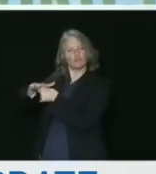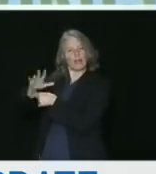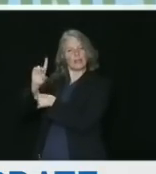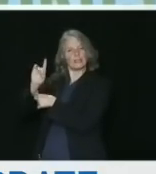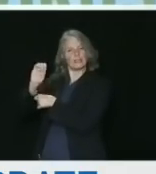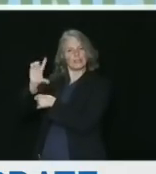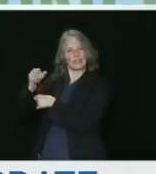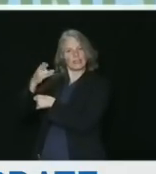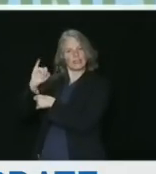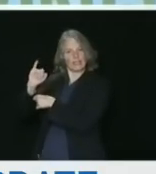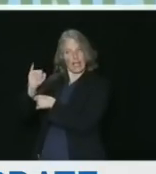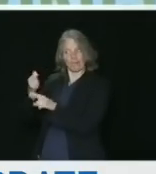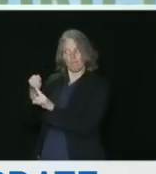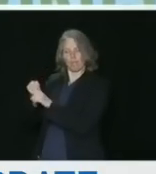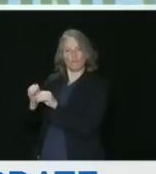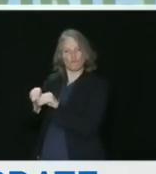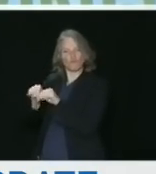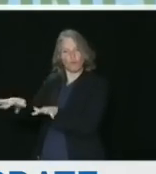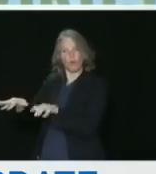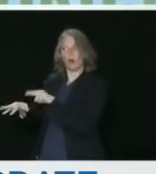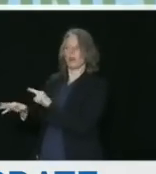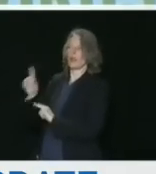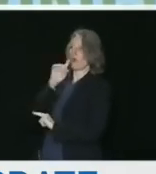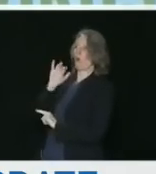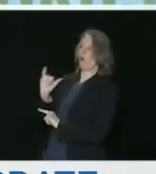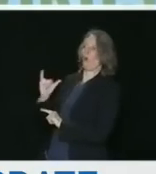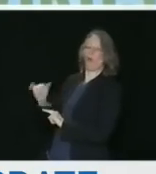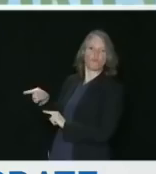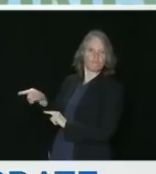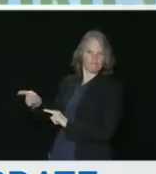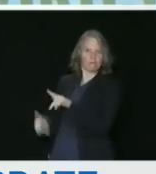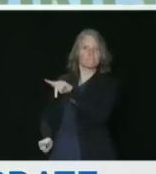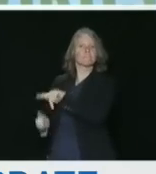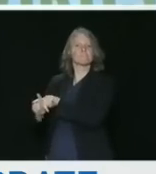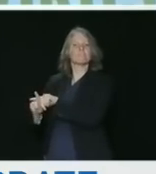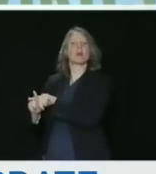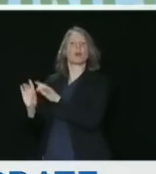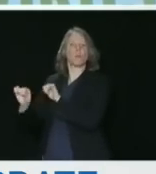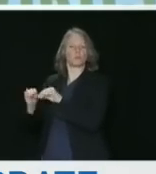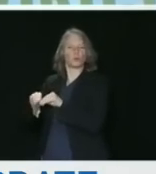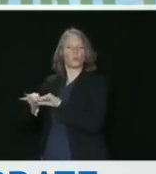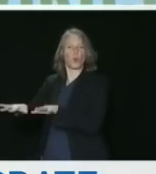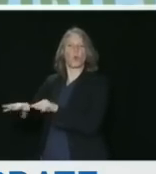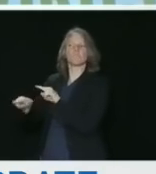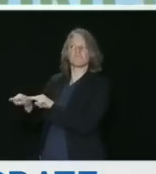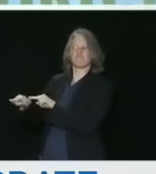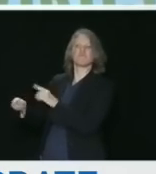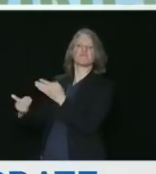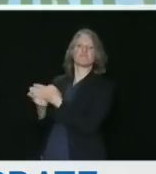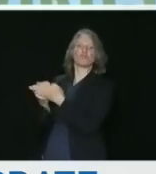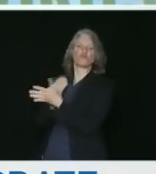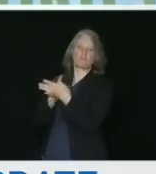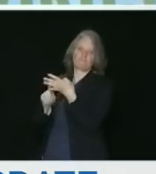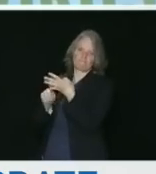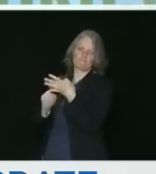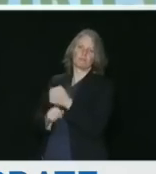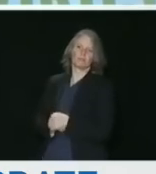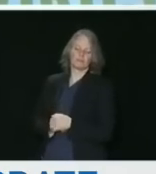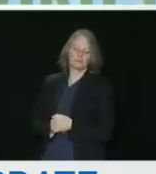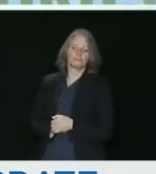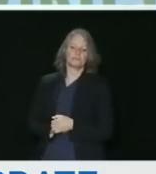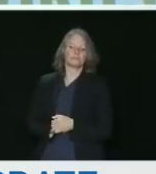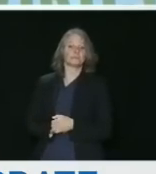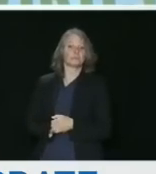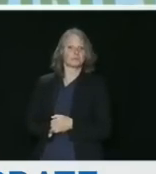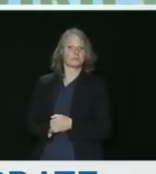region. That is a sort of signal that this variant could be contributing and could be significant, probably